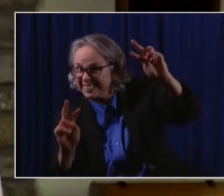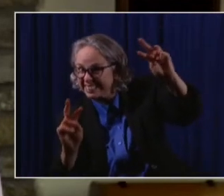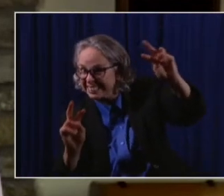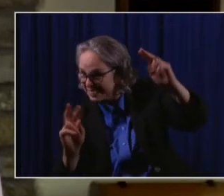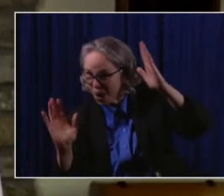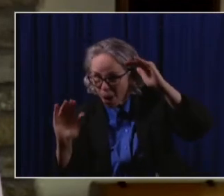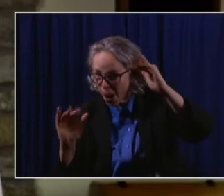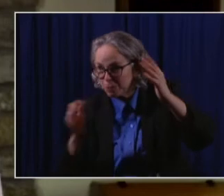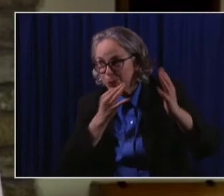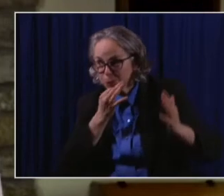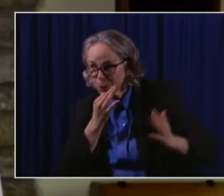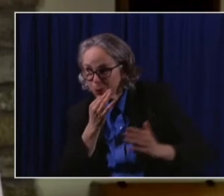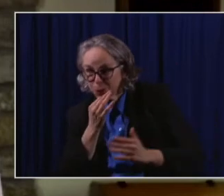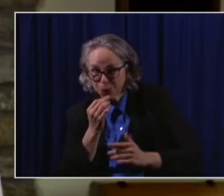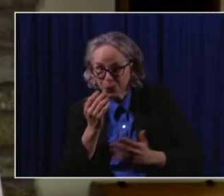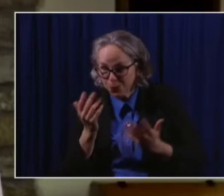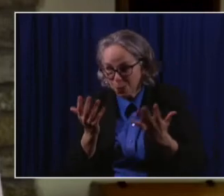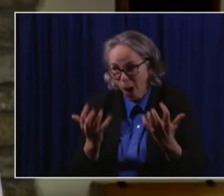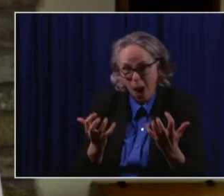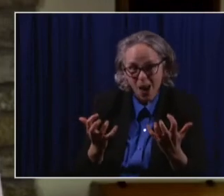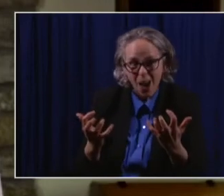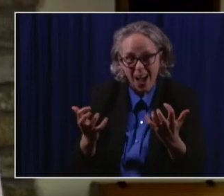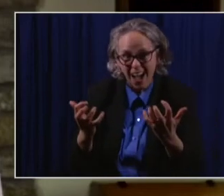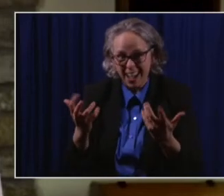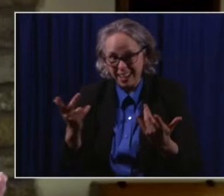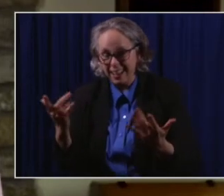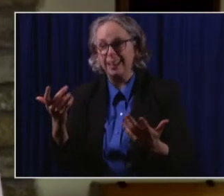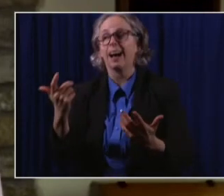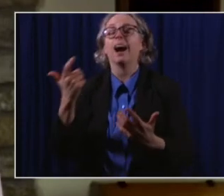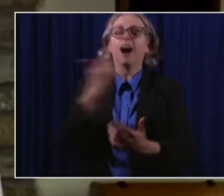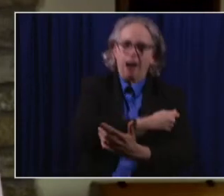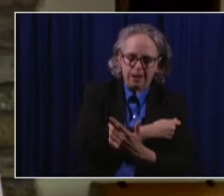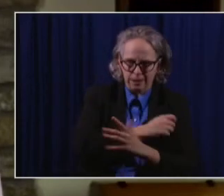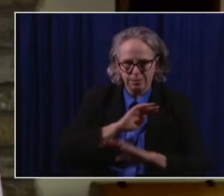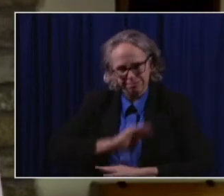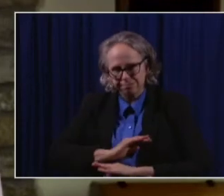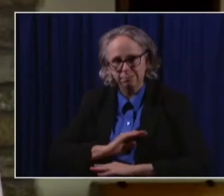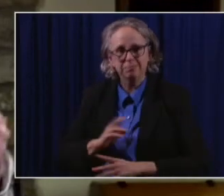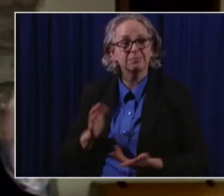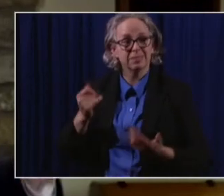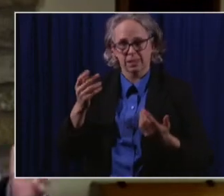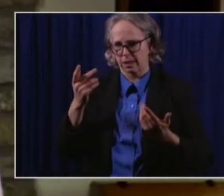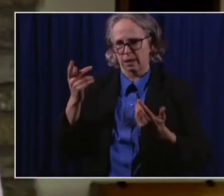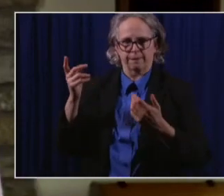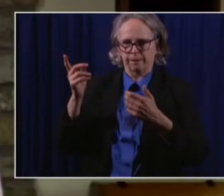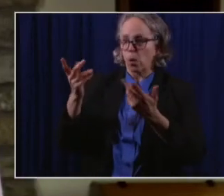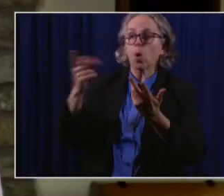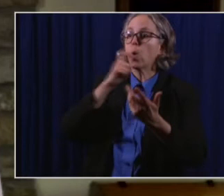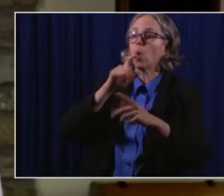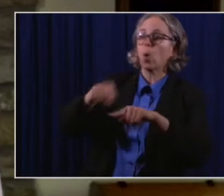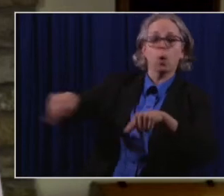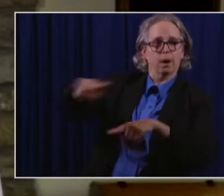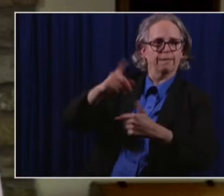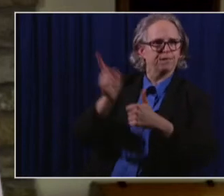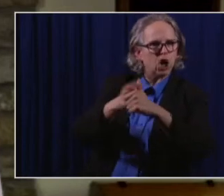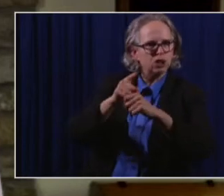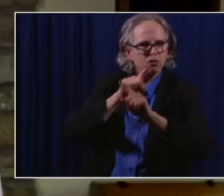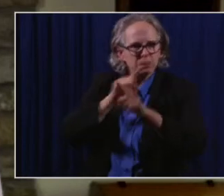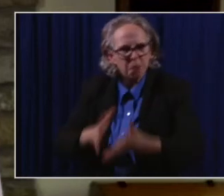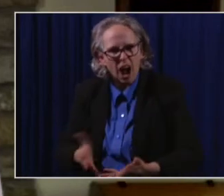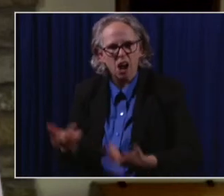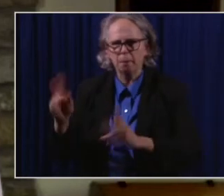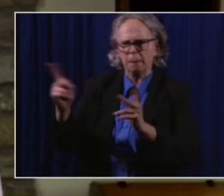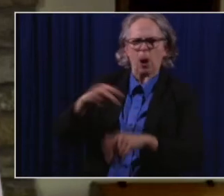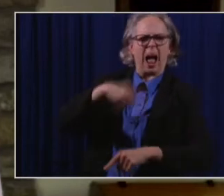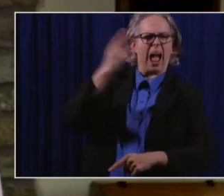are, able to first take care of the most vulnerable and first responders, and then as more comes out,